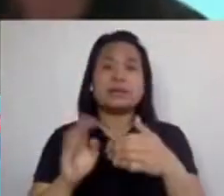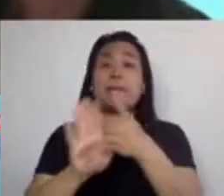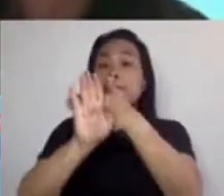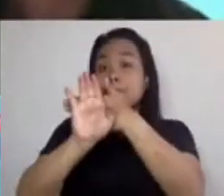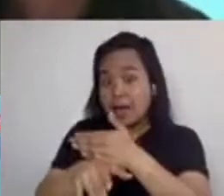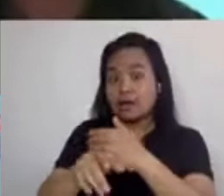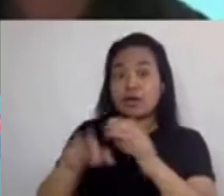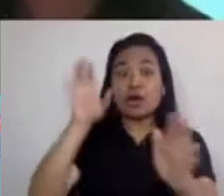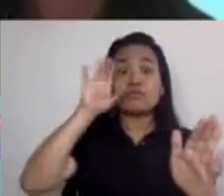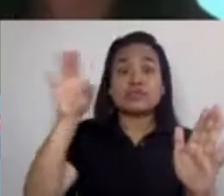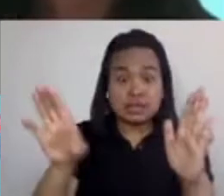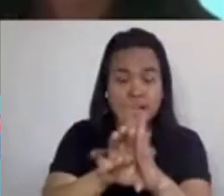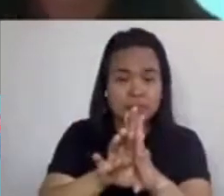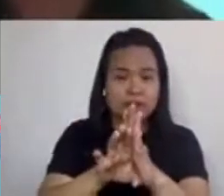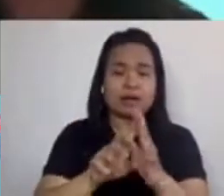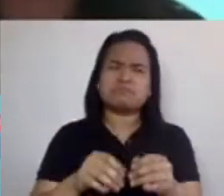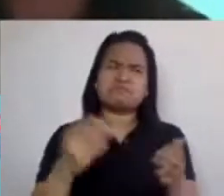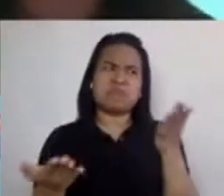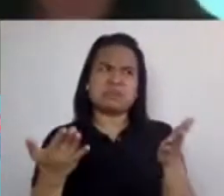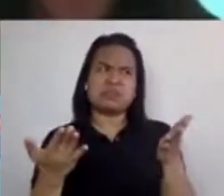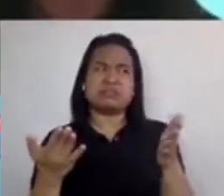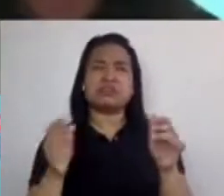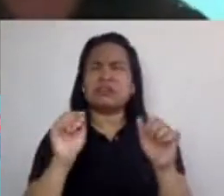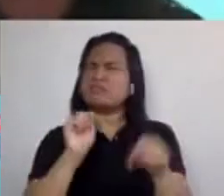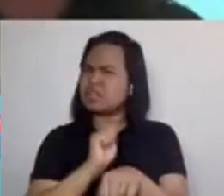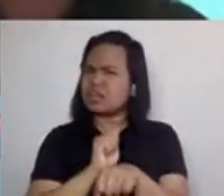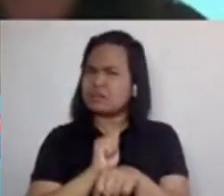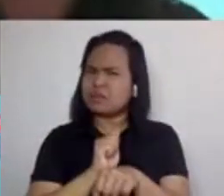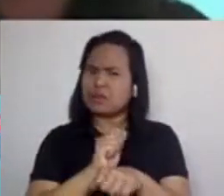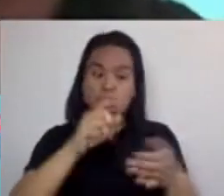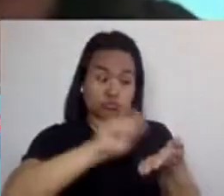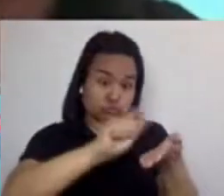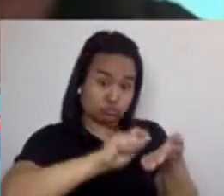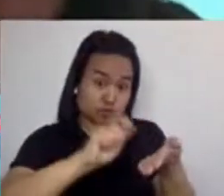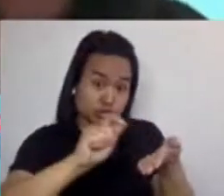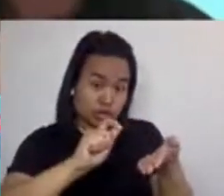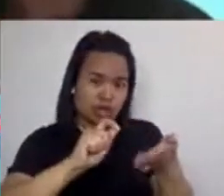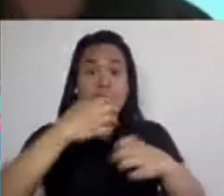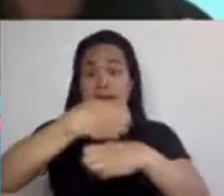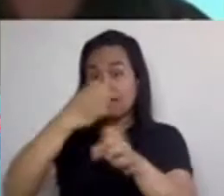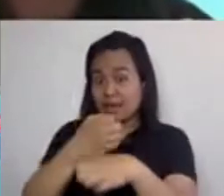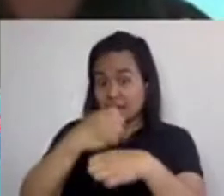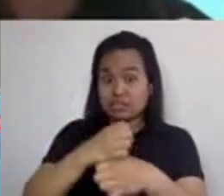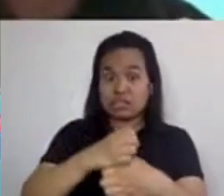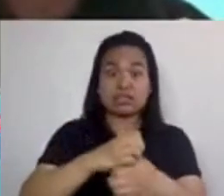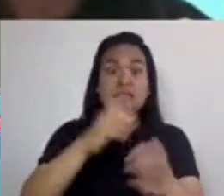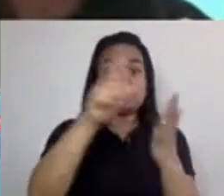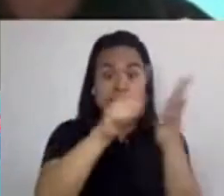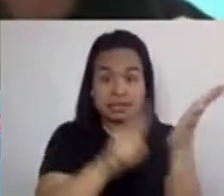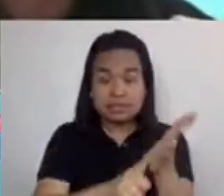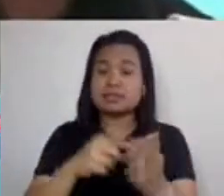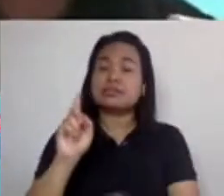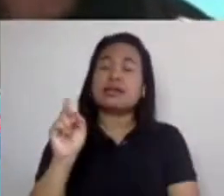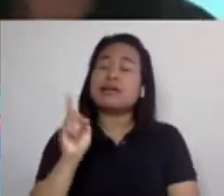be tasked with script writing or editing the script or the lesson to be delivered by those who are